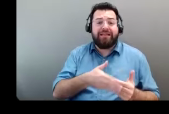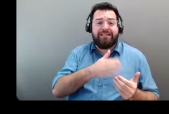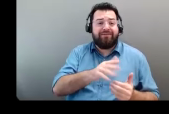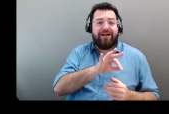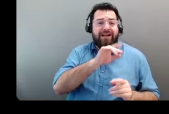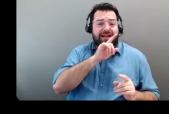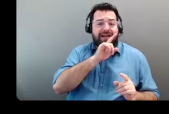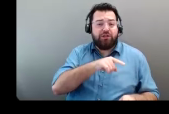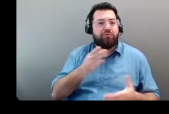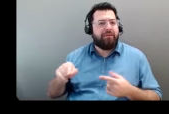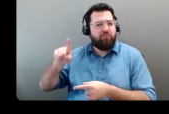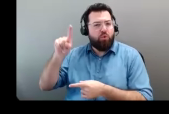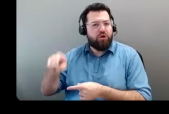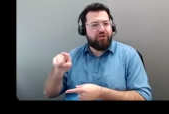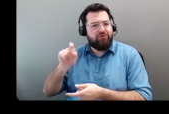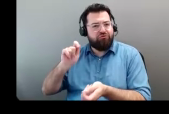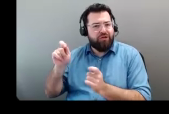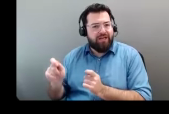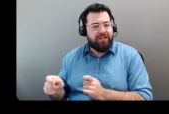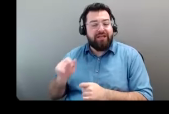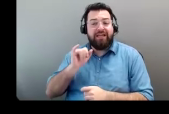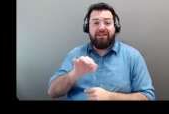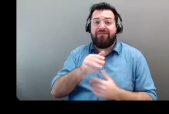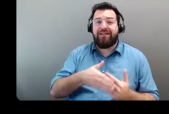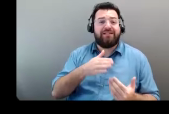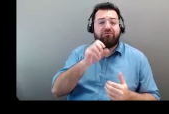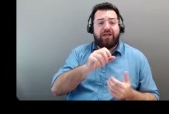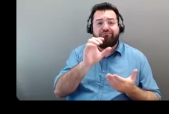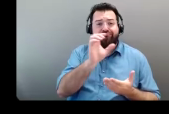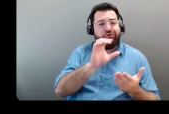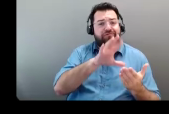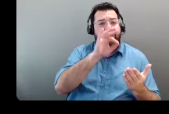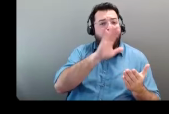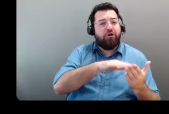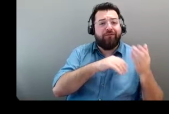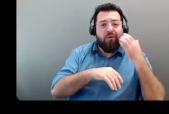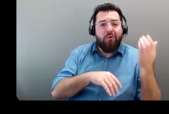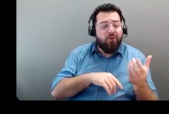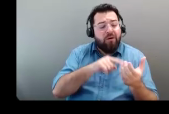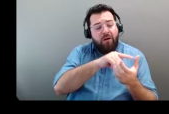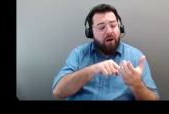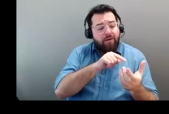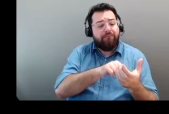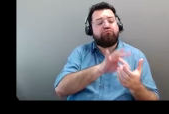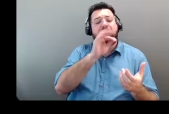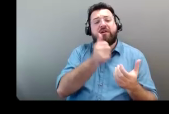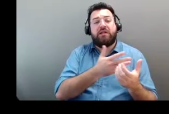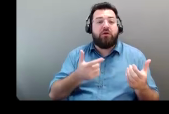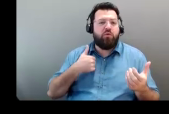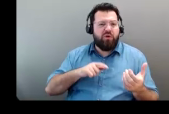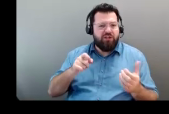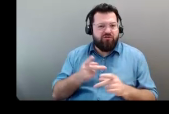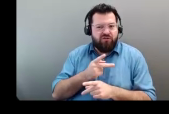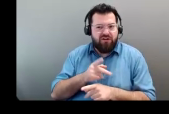easily search it up on your phone, have that material, we need to find workarounds